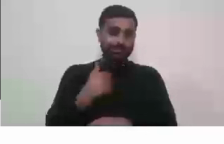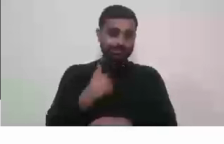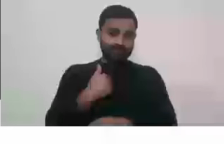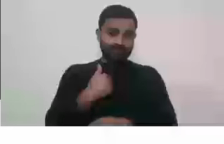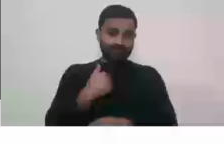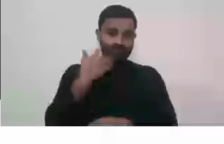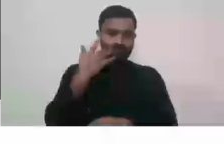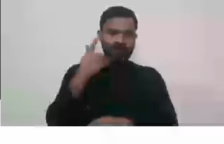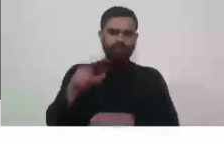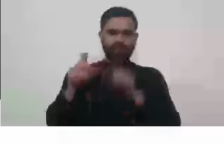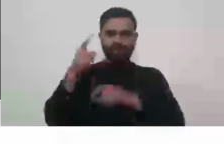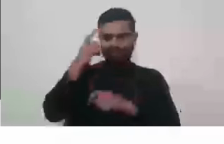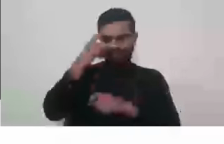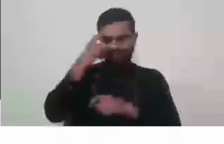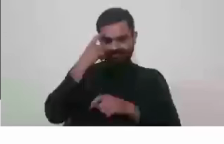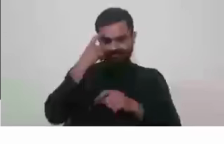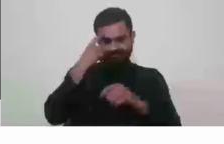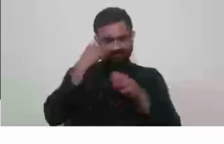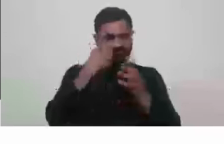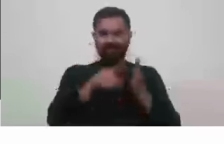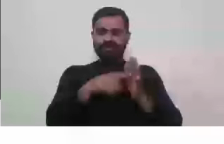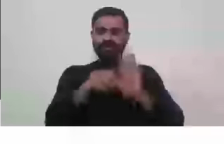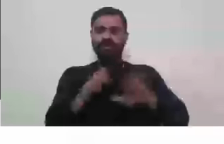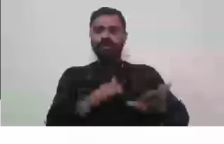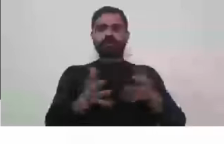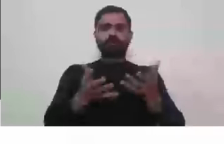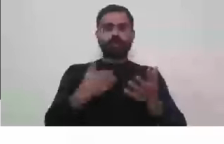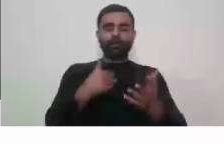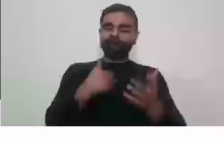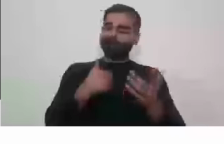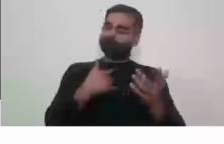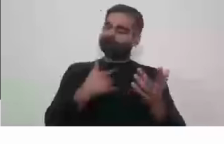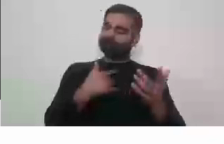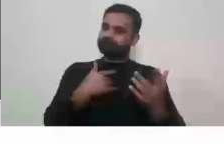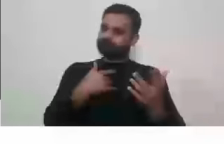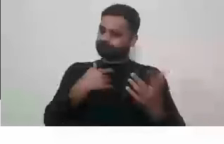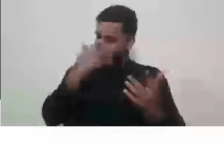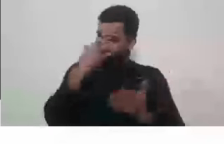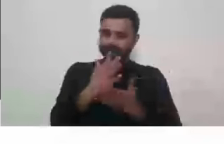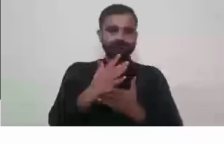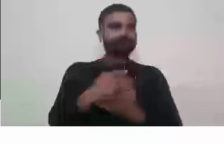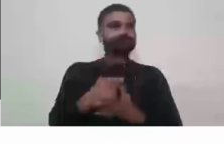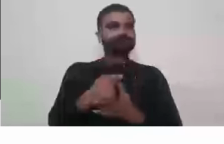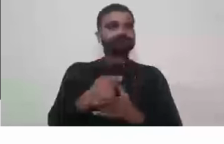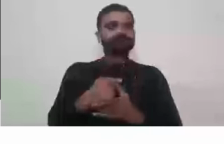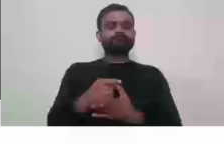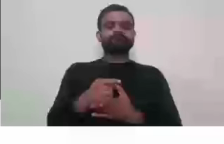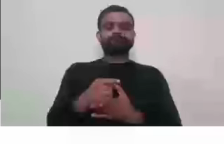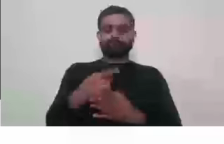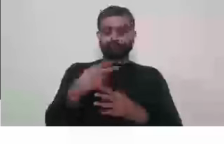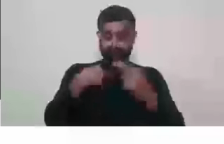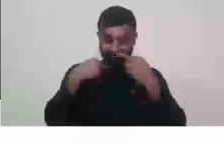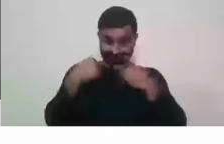Why they are thinking of escaping? I would believe that it's us we need